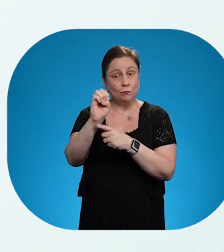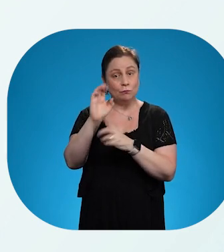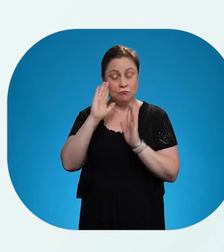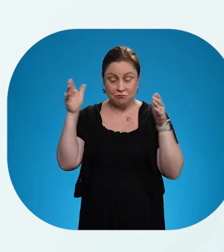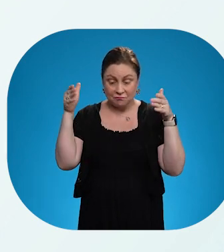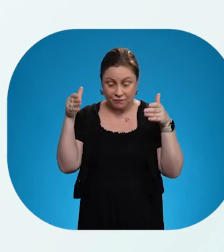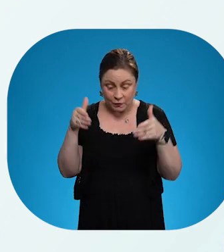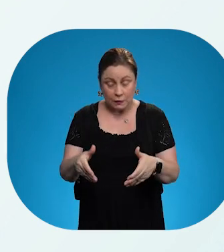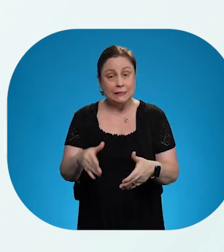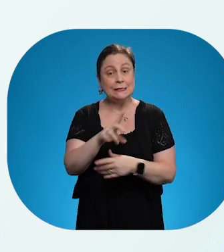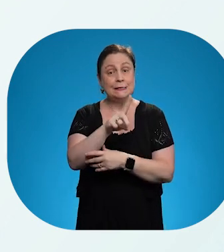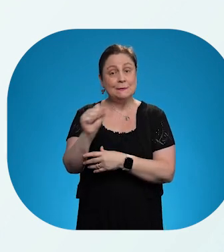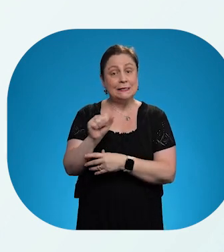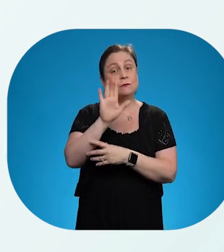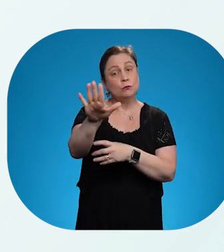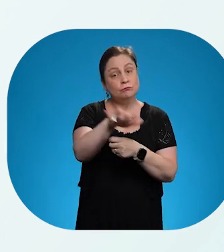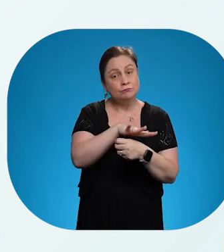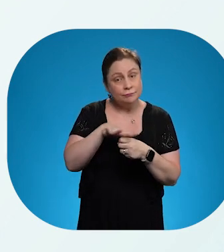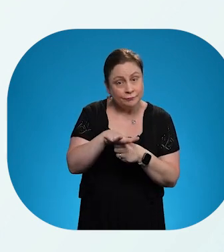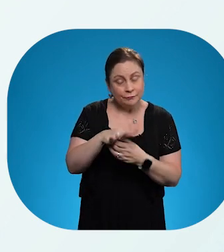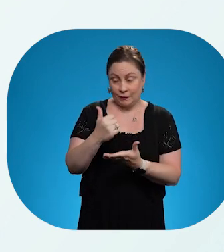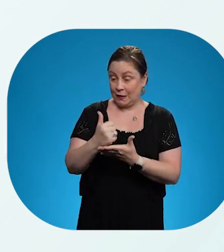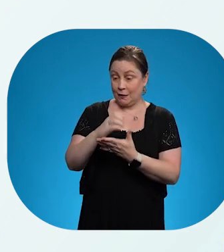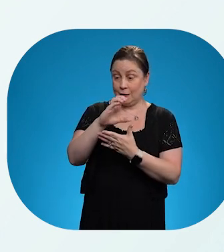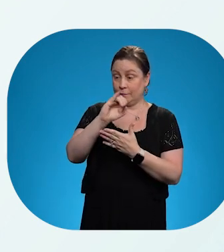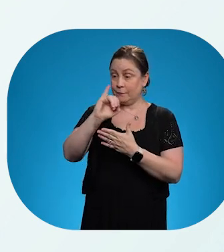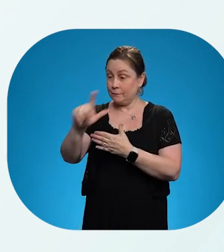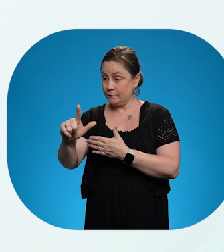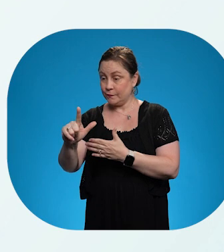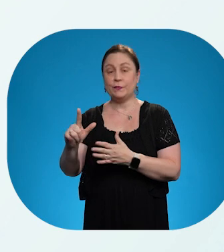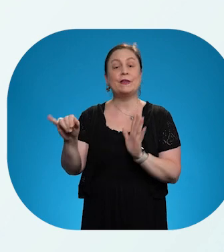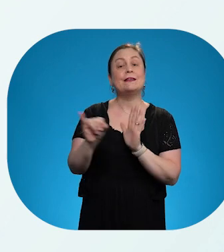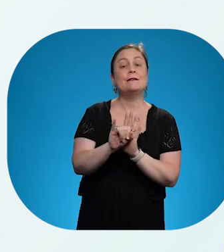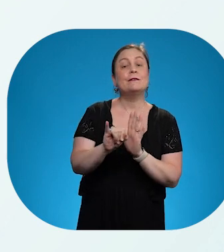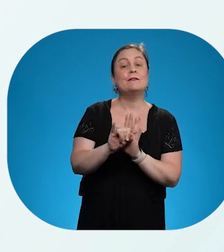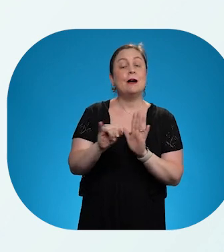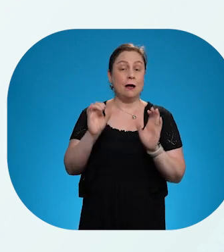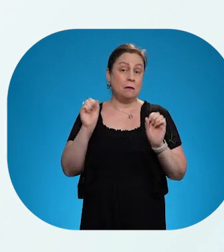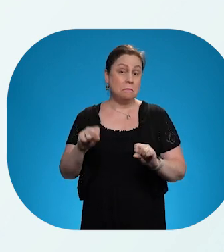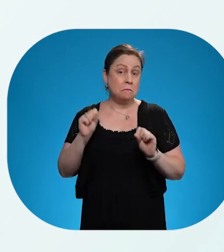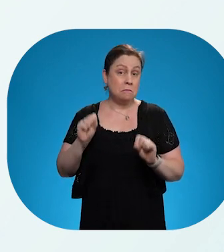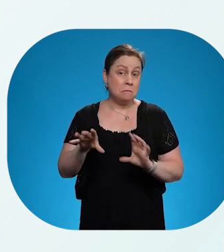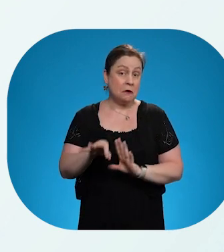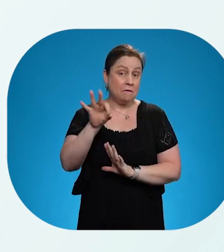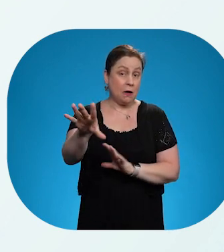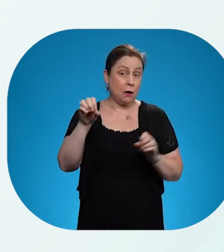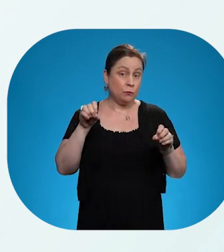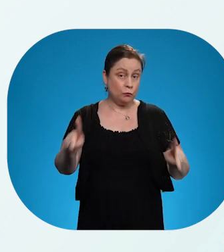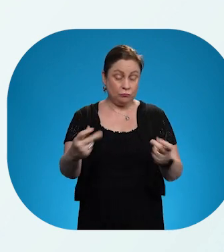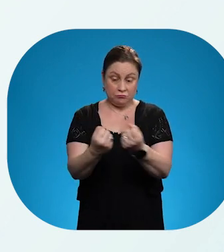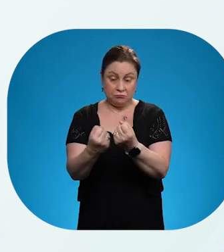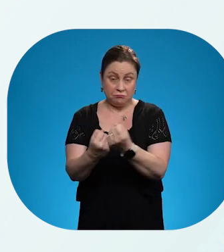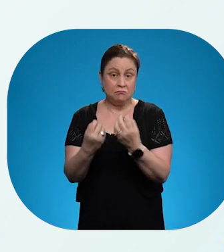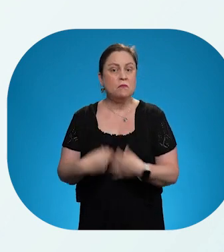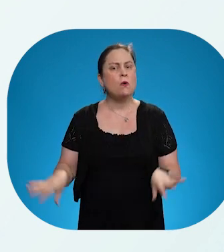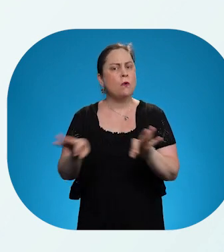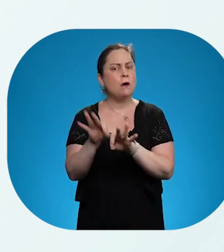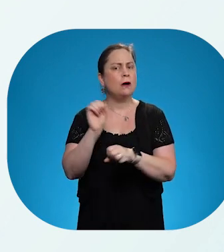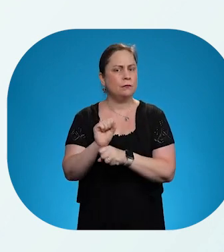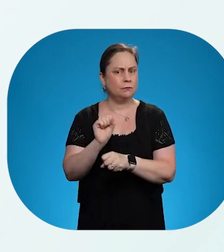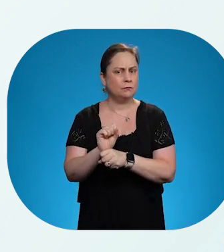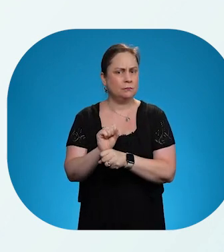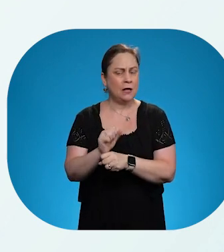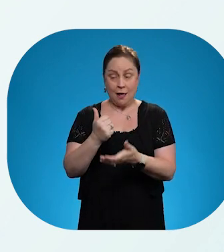disability, helping your CIL identify potential funding opportunities to support this important work, and